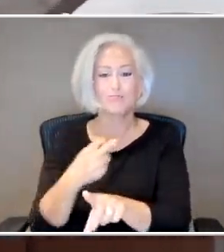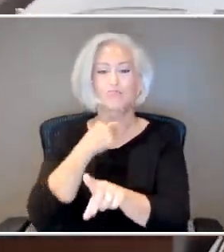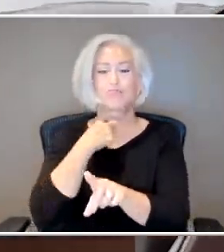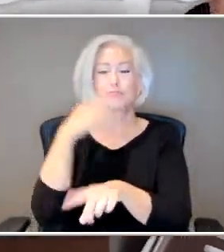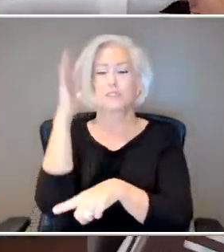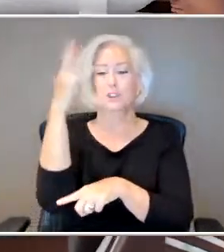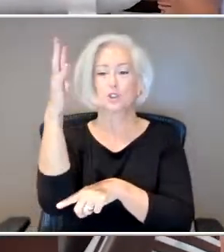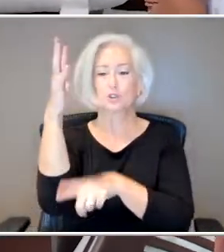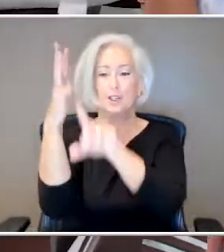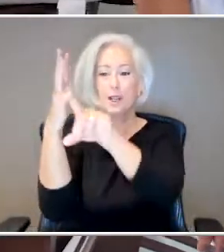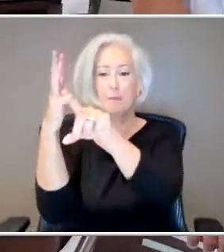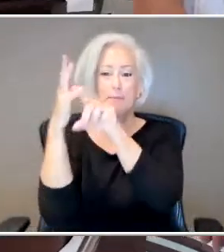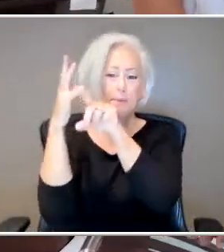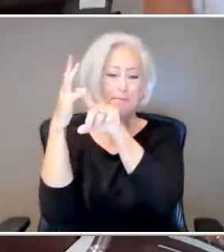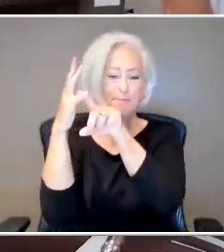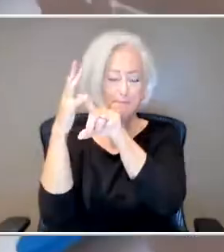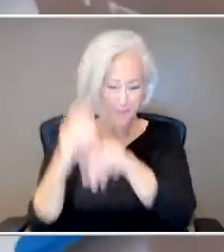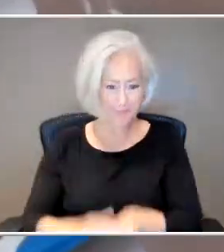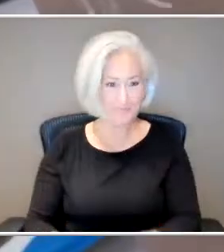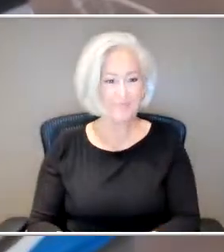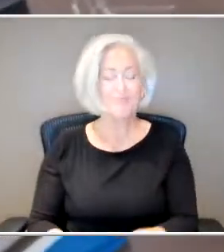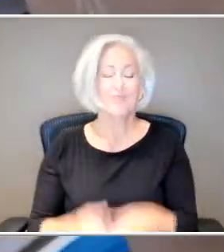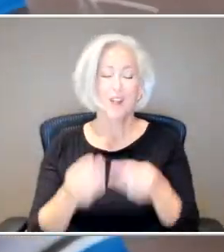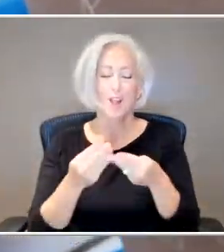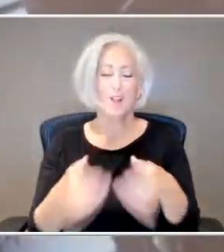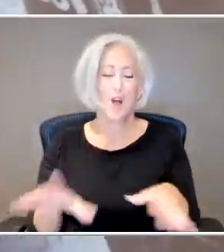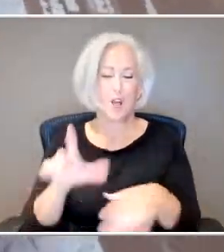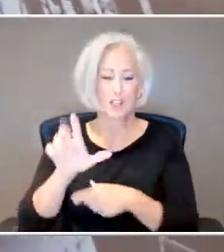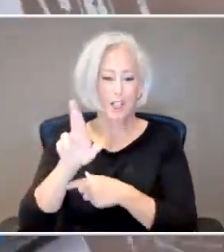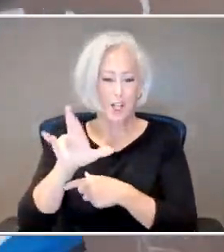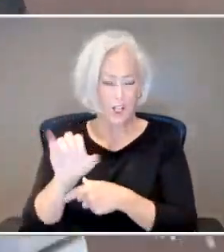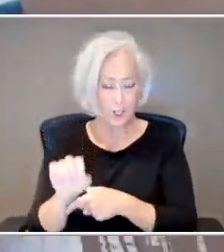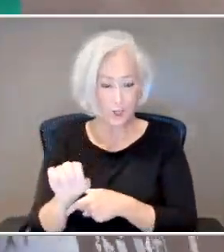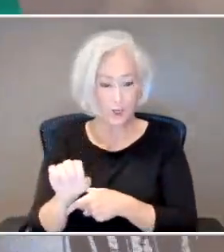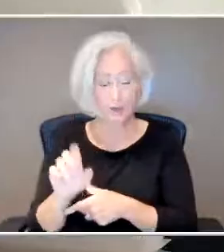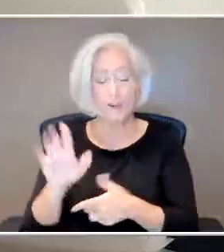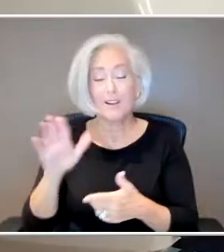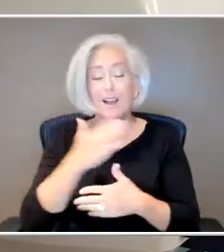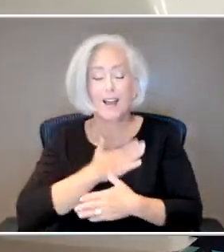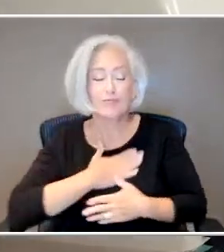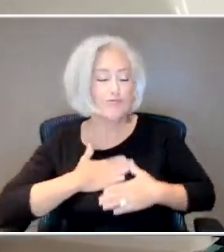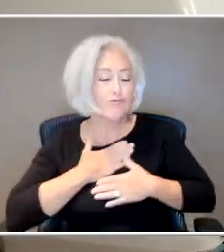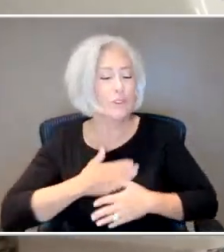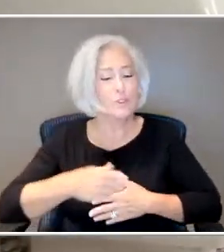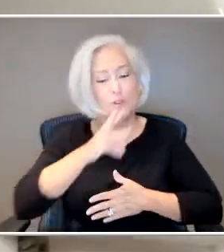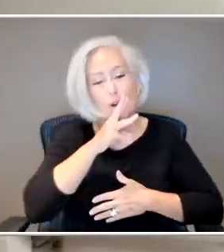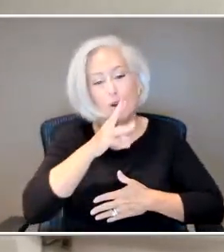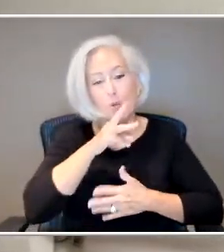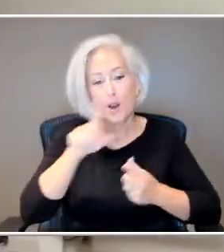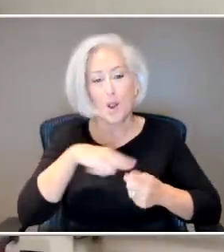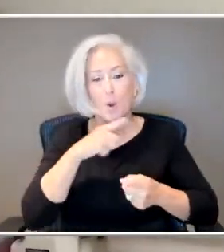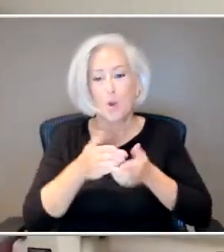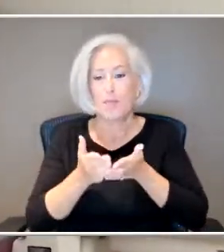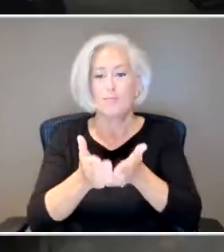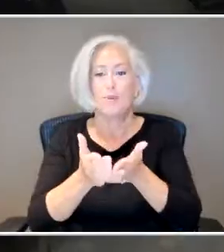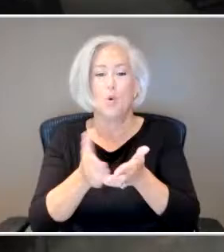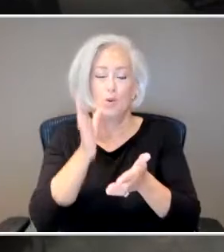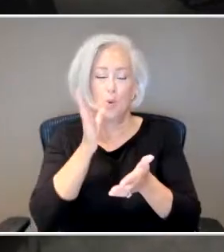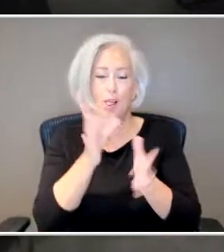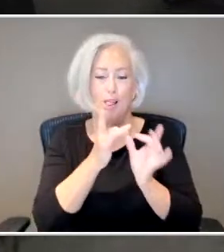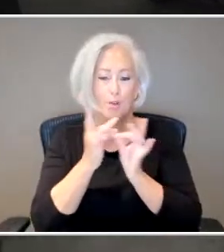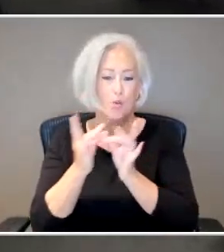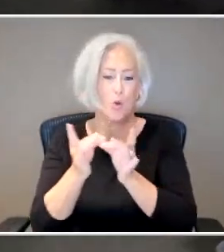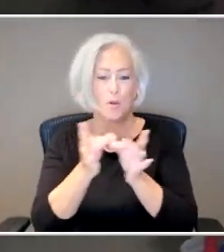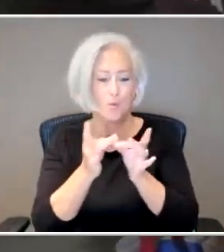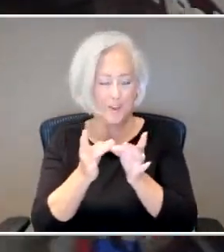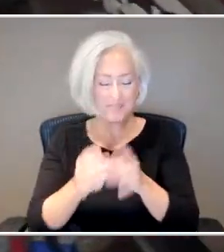lure was gone. And spending time on the water when they can get their boat to cooperate. But I think we'll be ready if we go out the